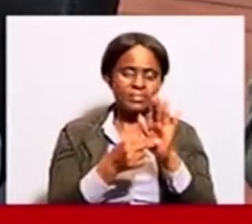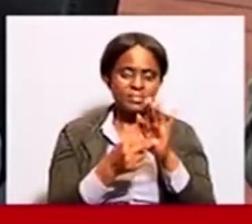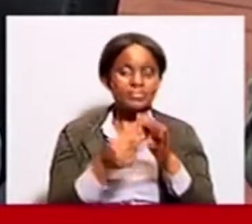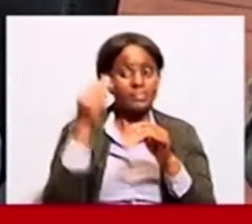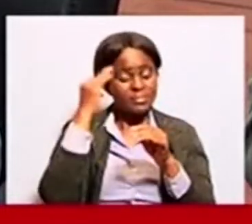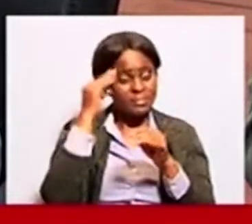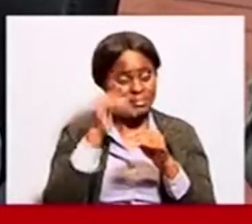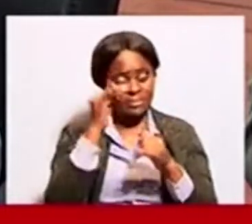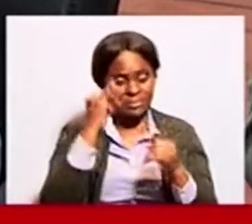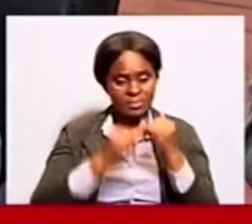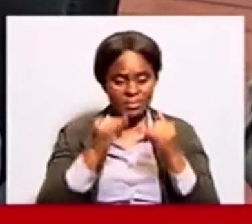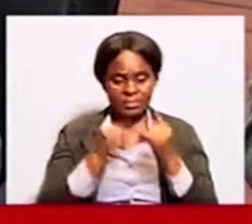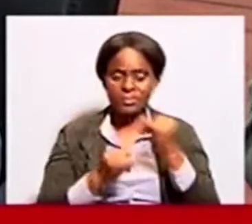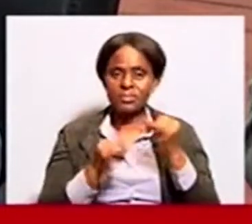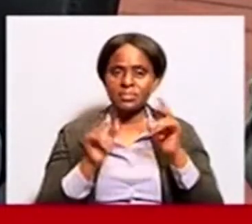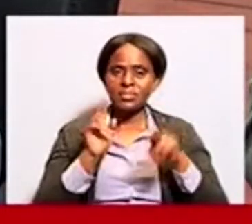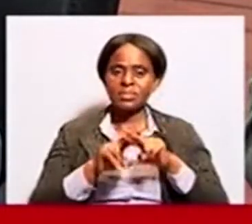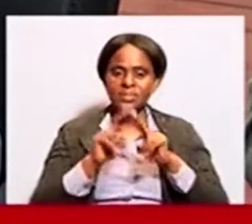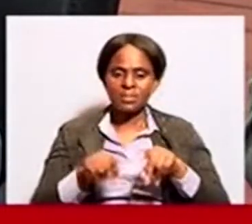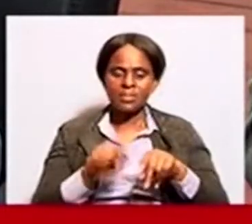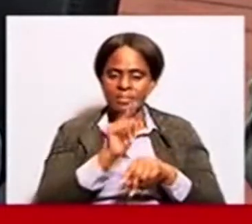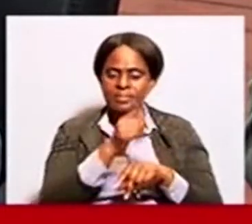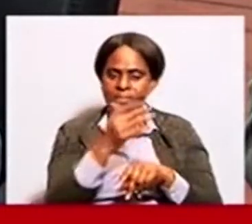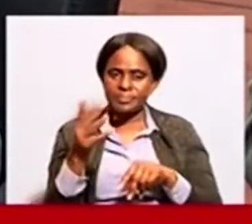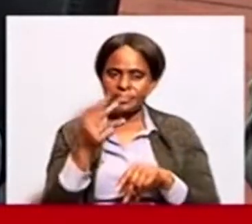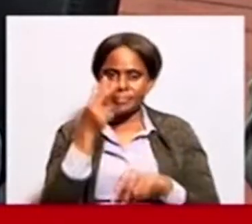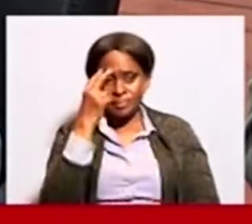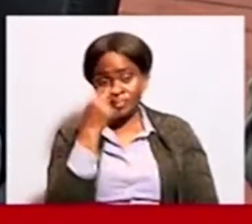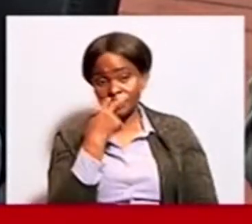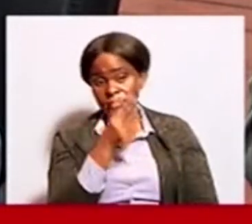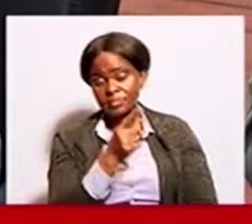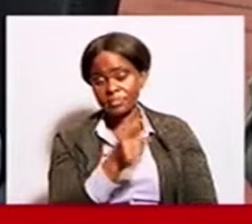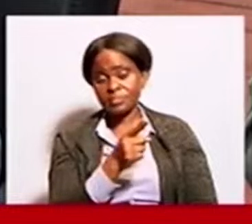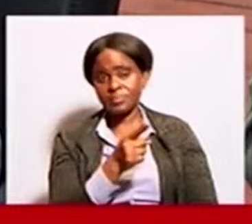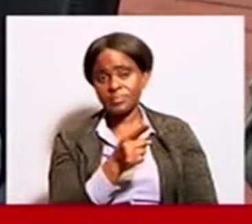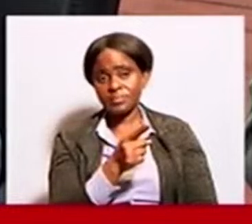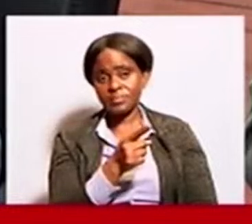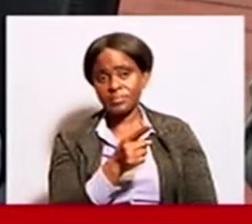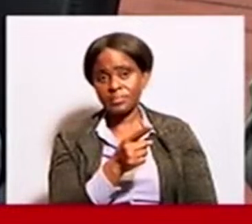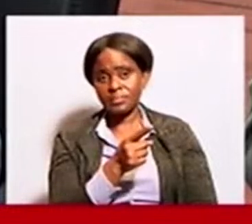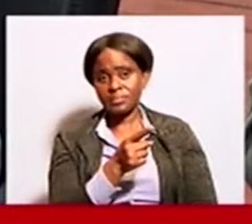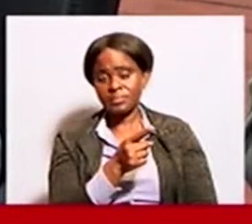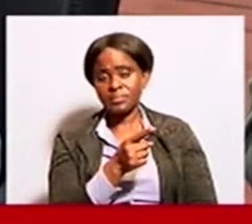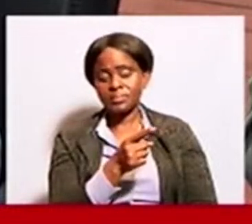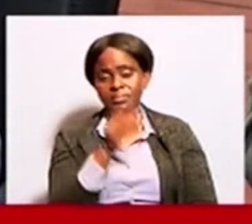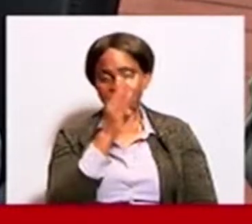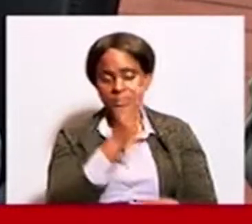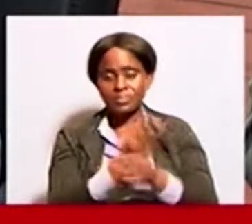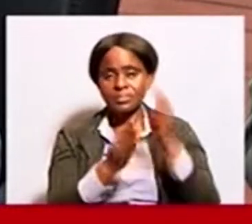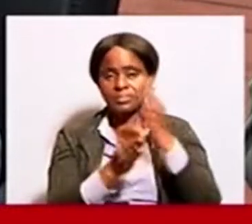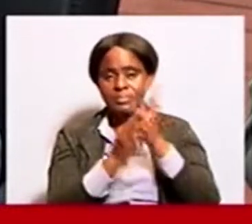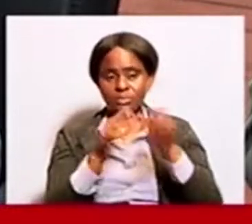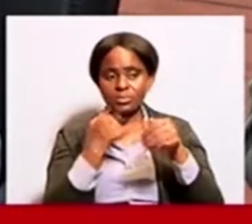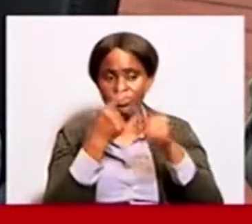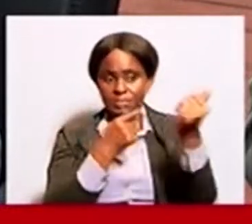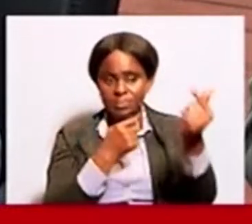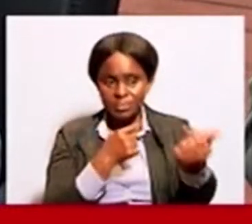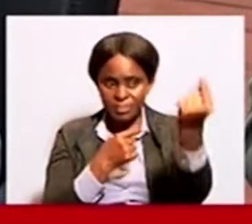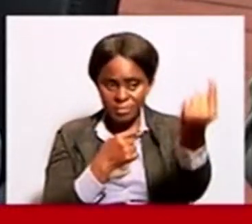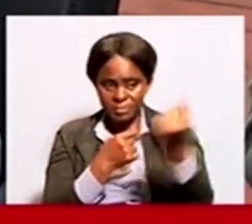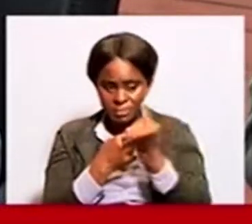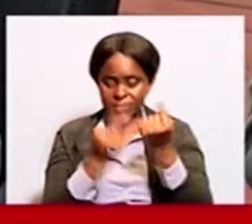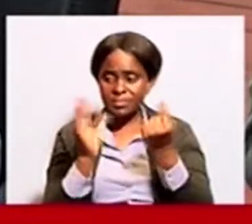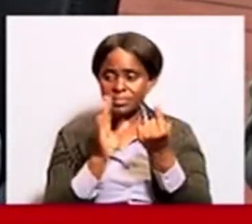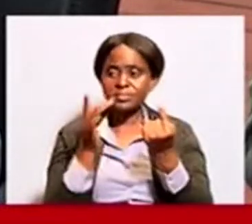Assuming the last one, Chair, because this thing, Chair, watch it. They are washing on the contractors who cannot present themselves.